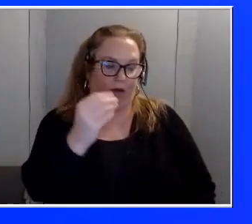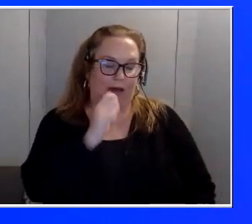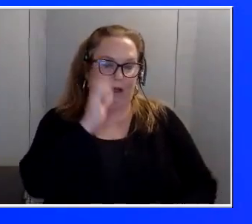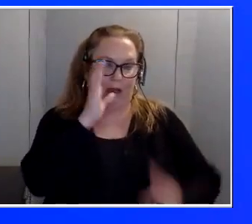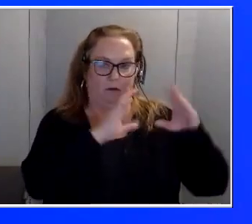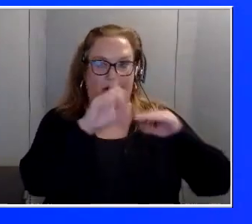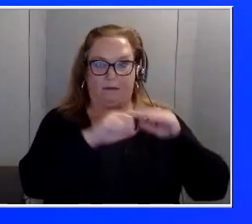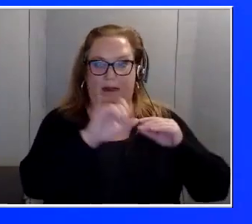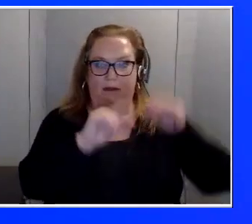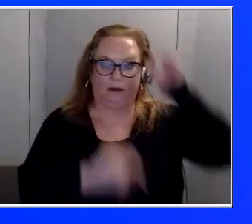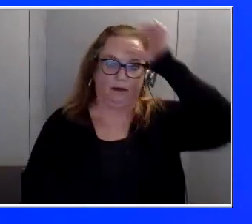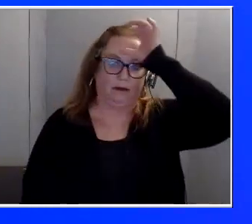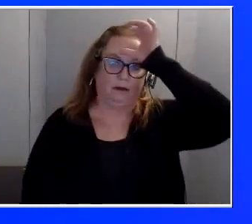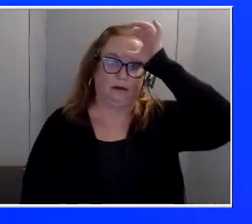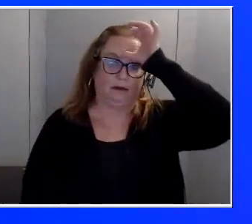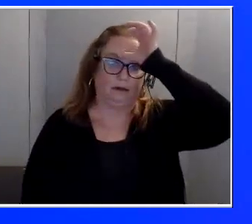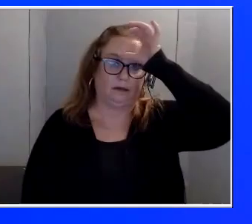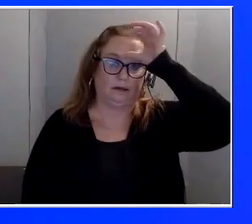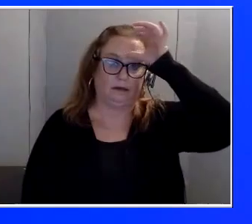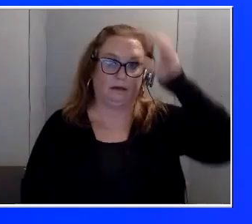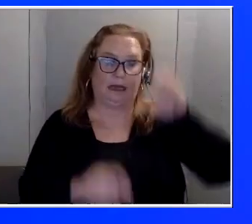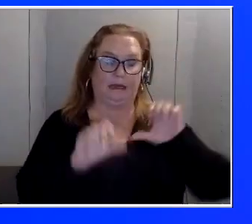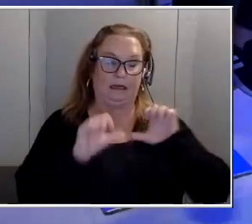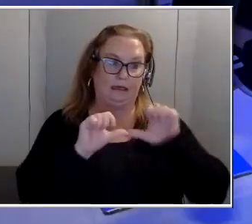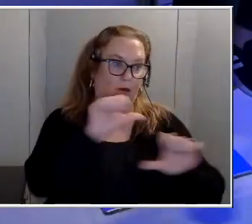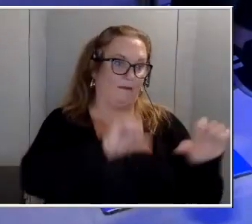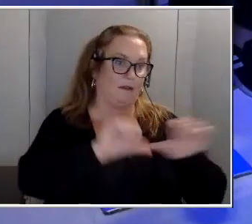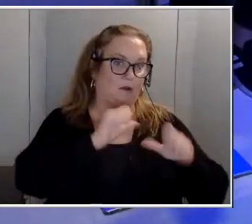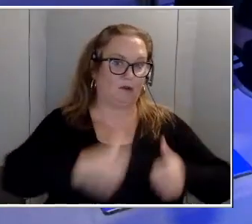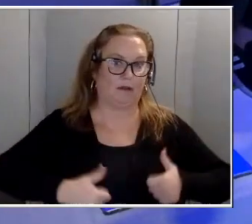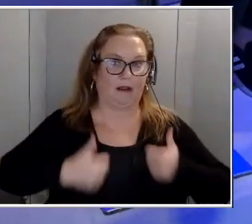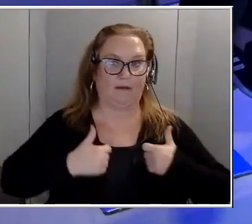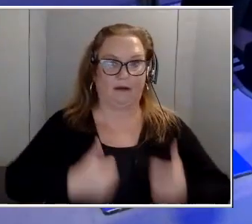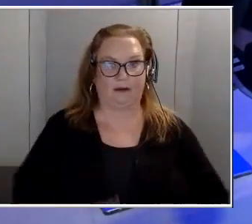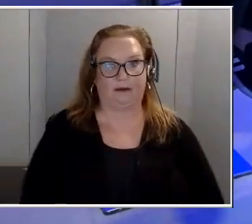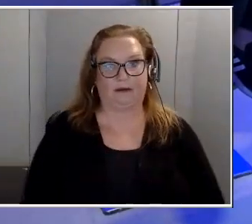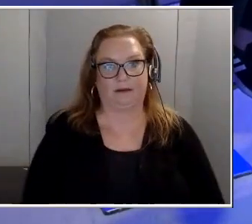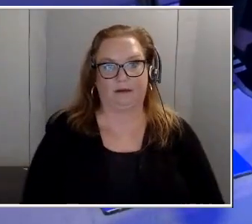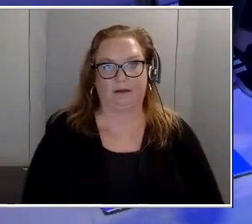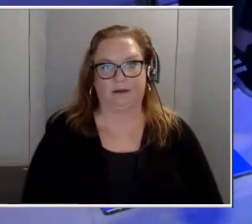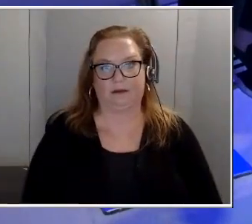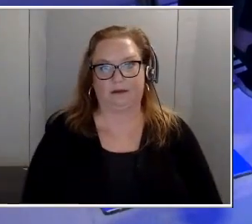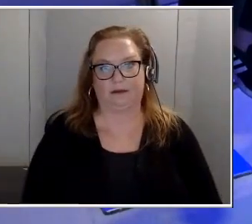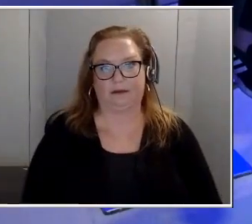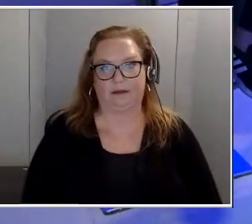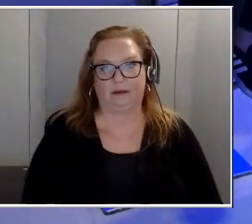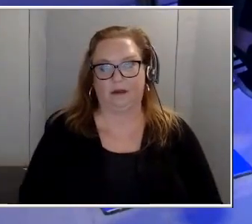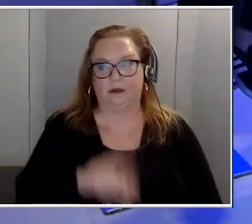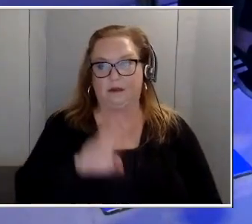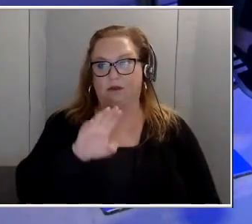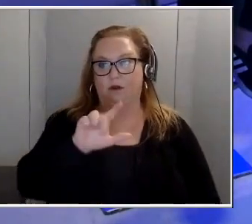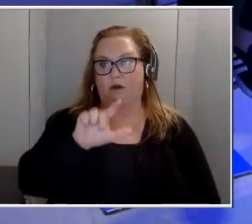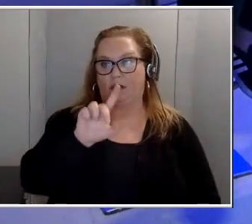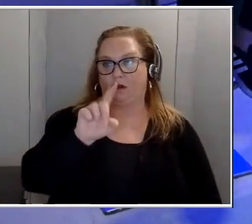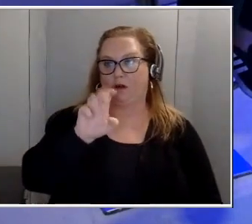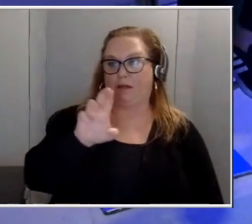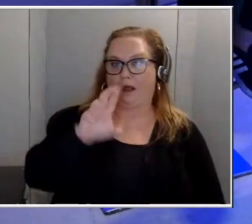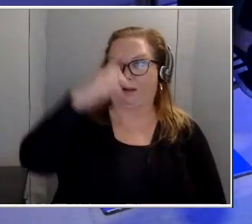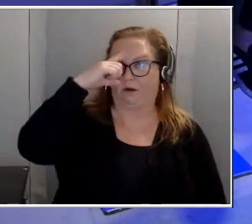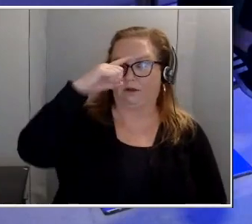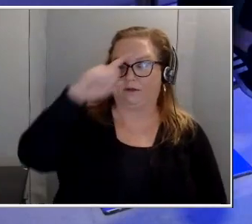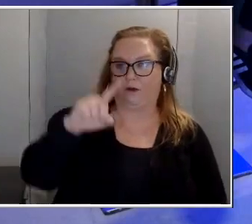it and continue a social life. So, doctor, let's talk about what our bladder is for and how is it